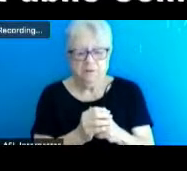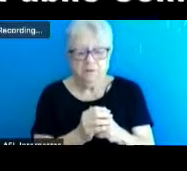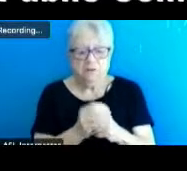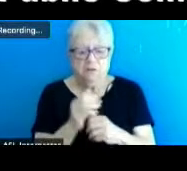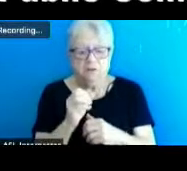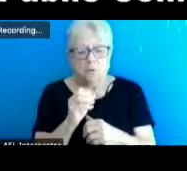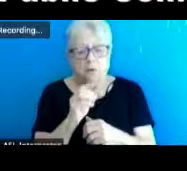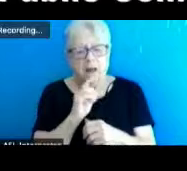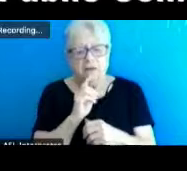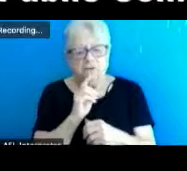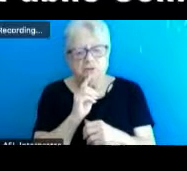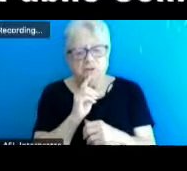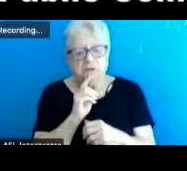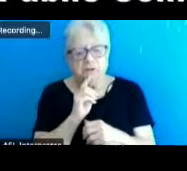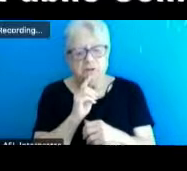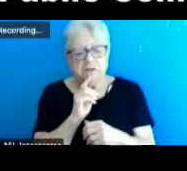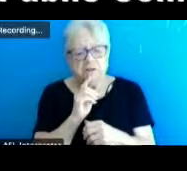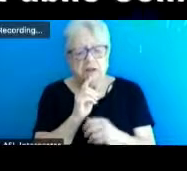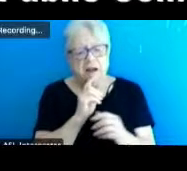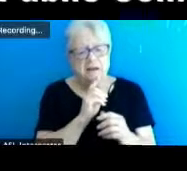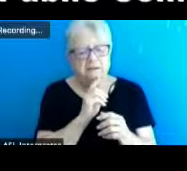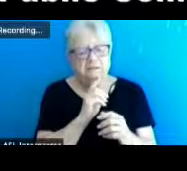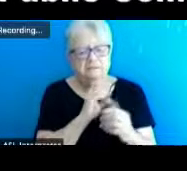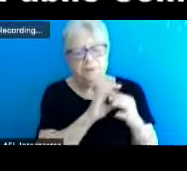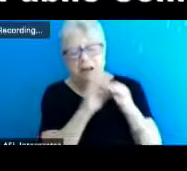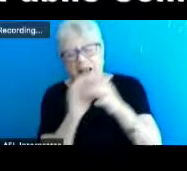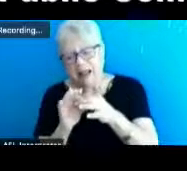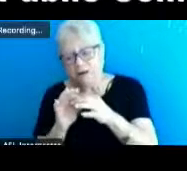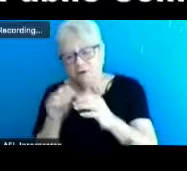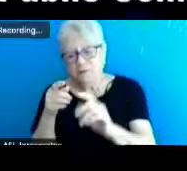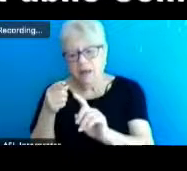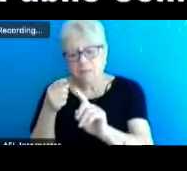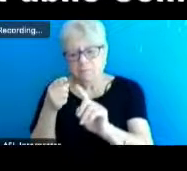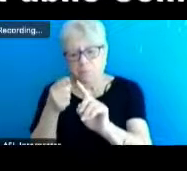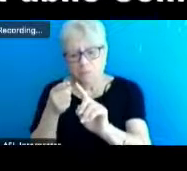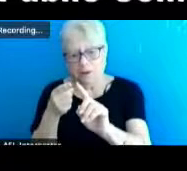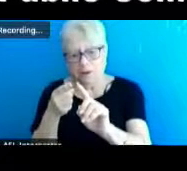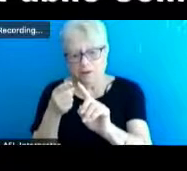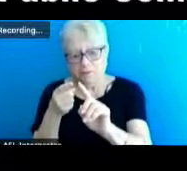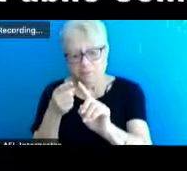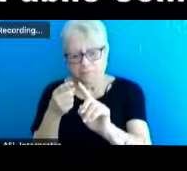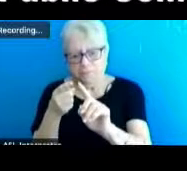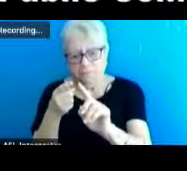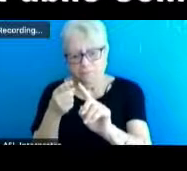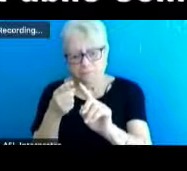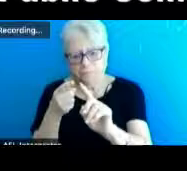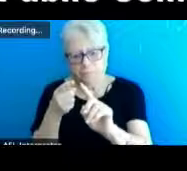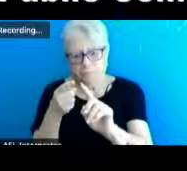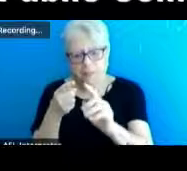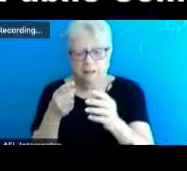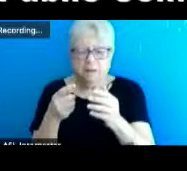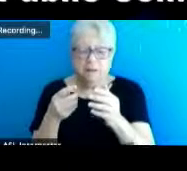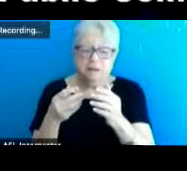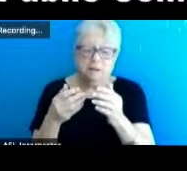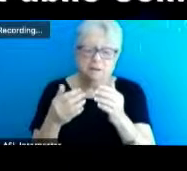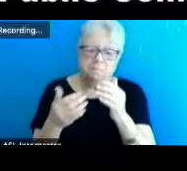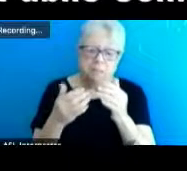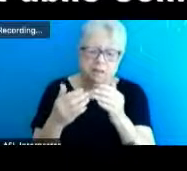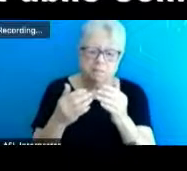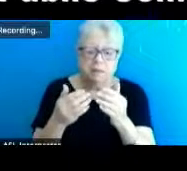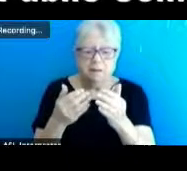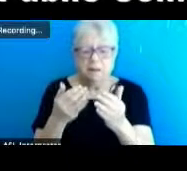to that sort of related to that point, aside from perhaps a